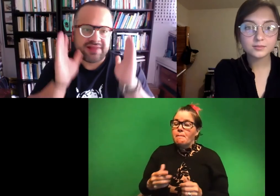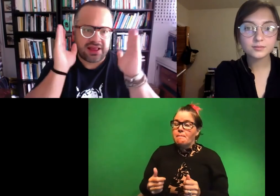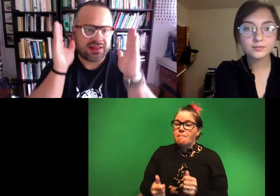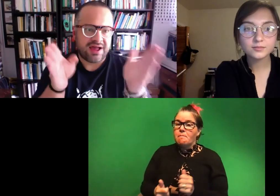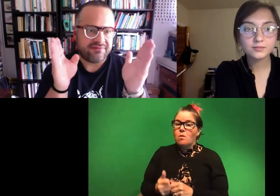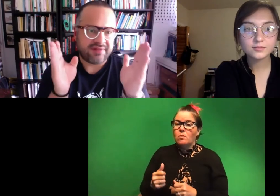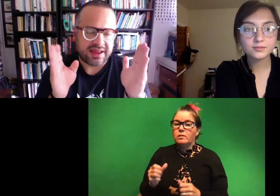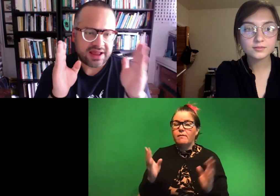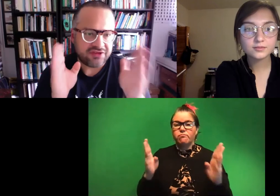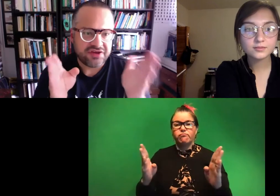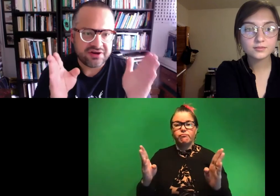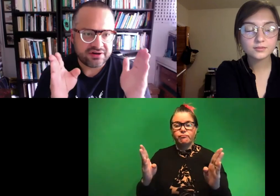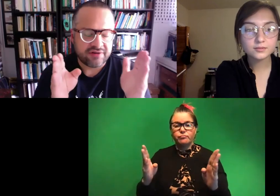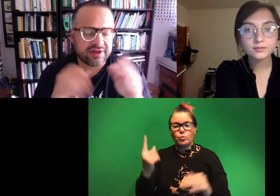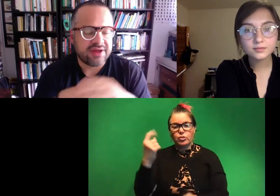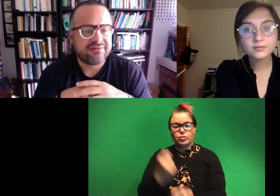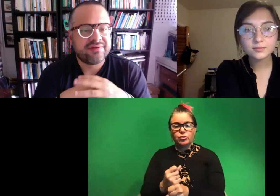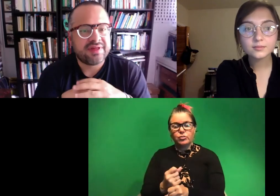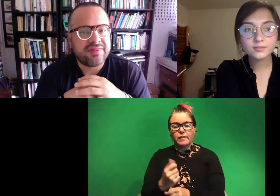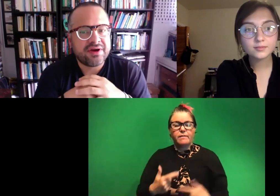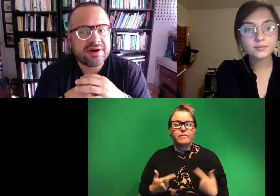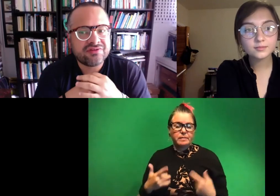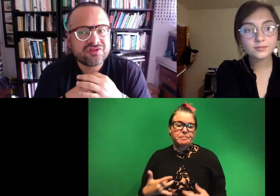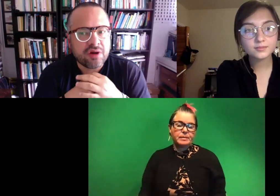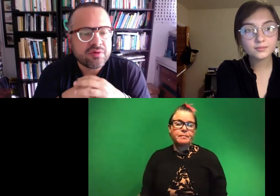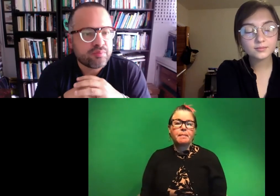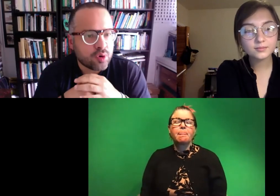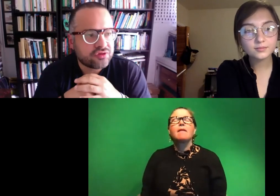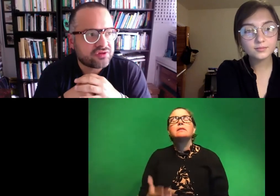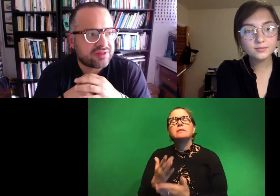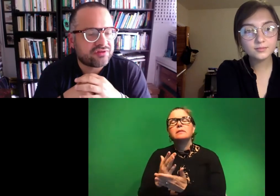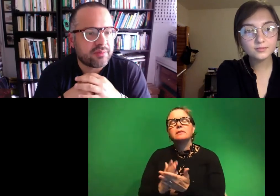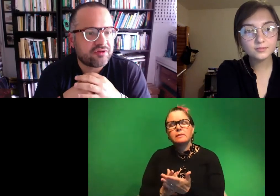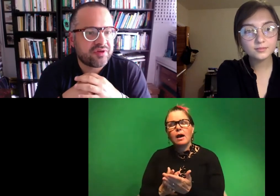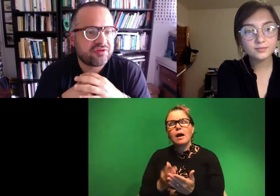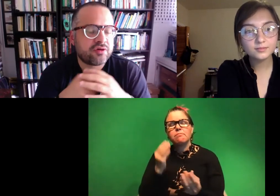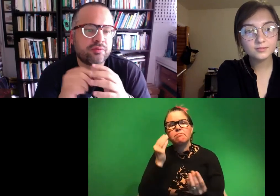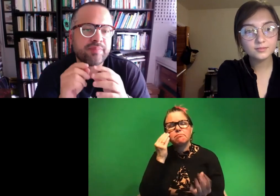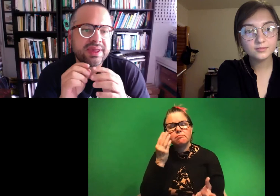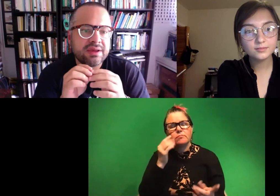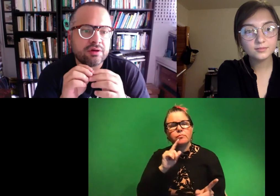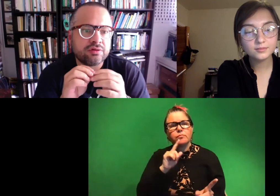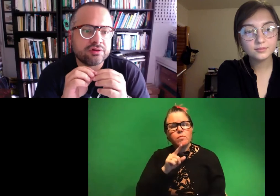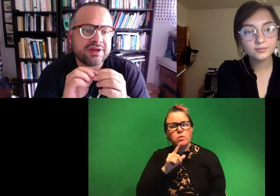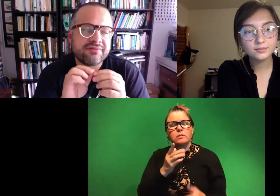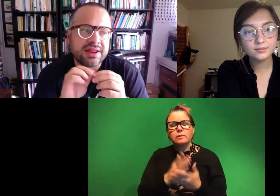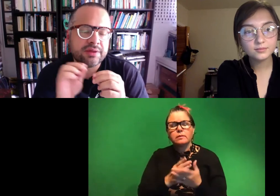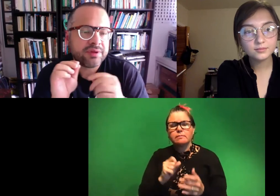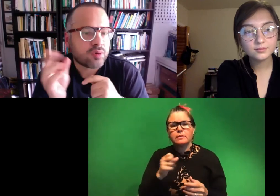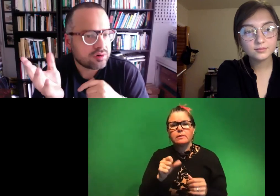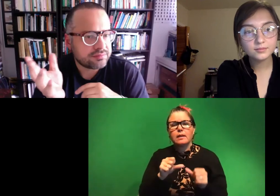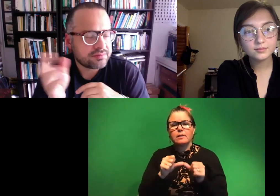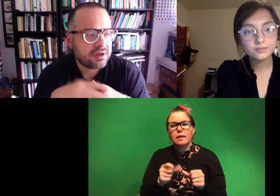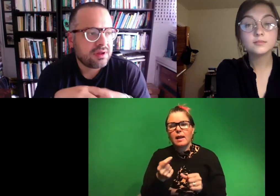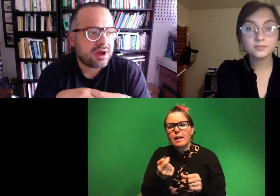have like a life, like a year of life. There are some reports that some species could live a little bit